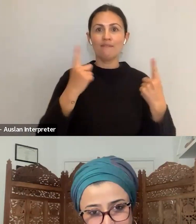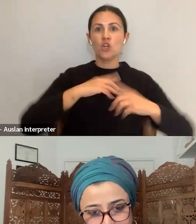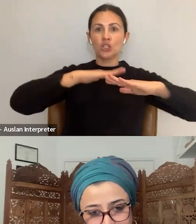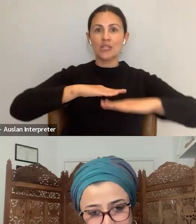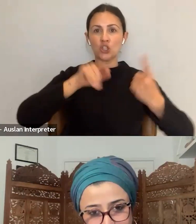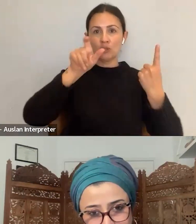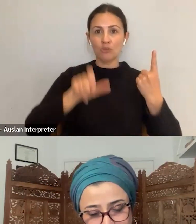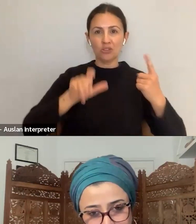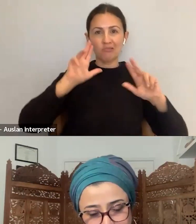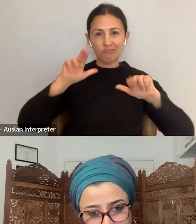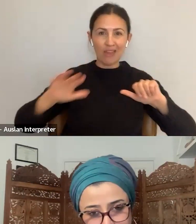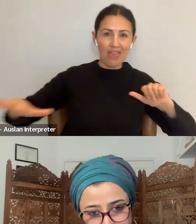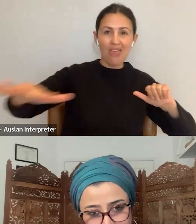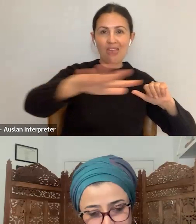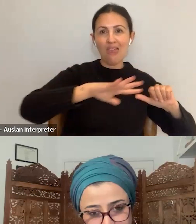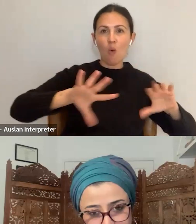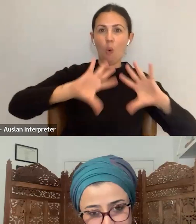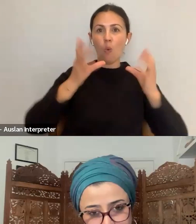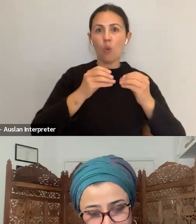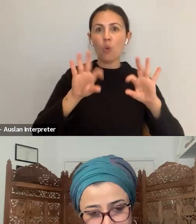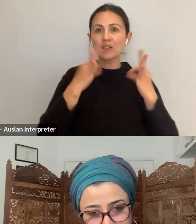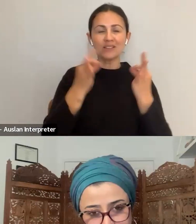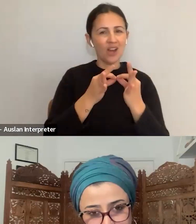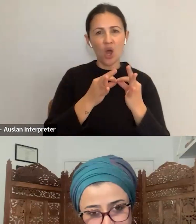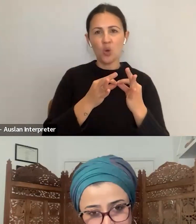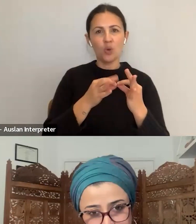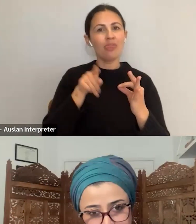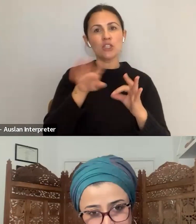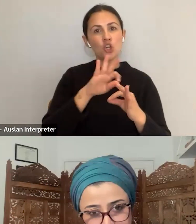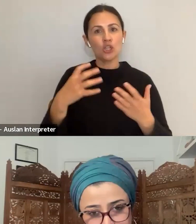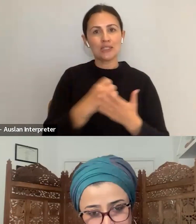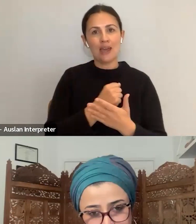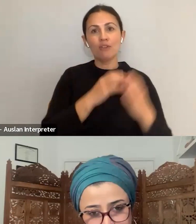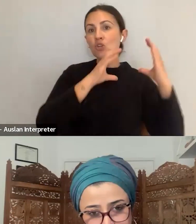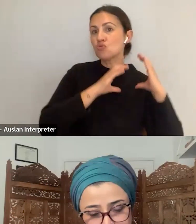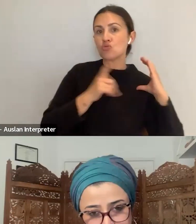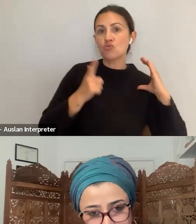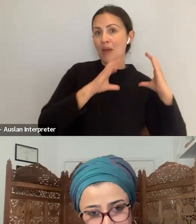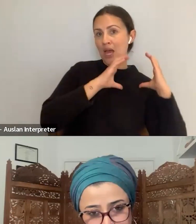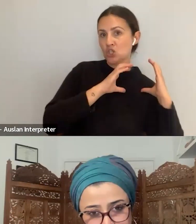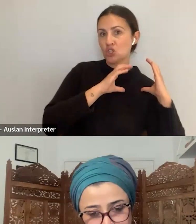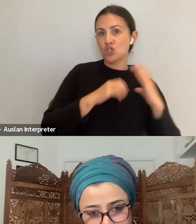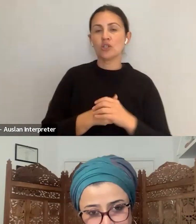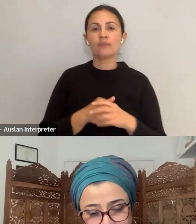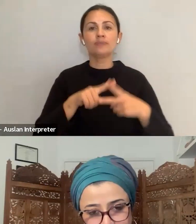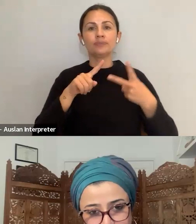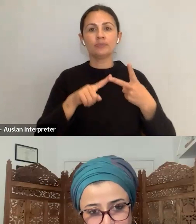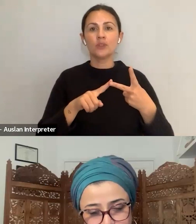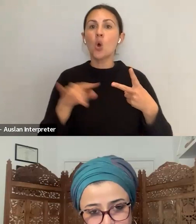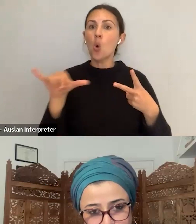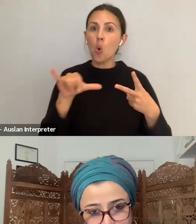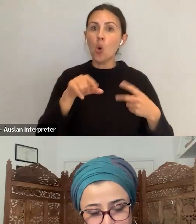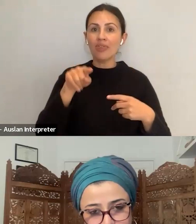board can be culturally unsafe. I think as well, there's if the cultural burden rests with First Nations people, and